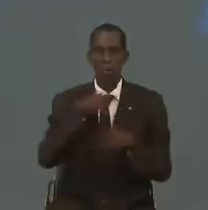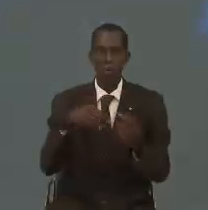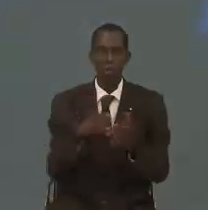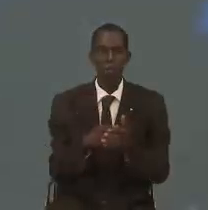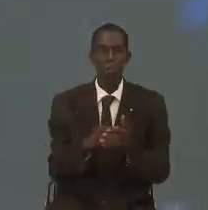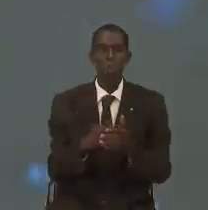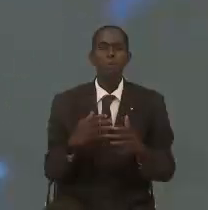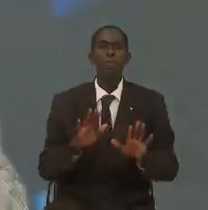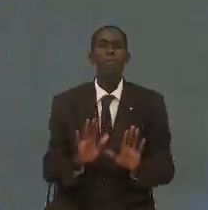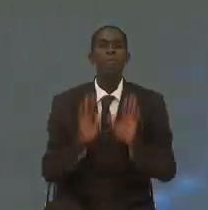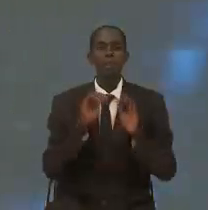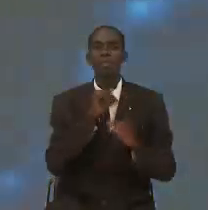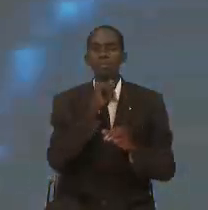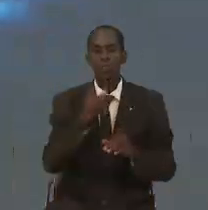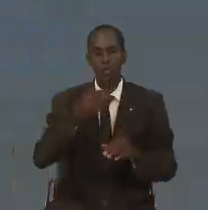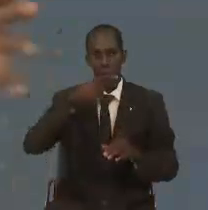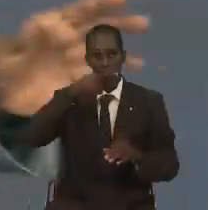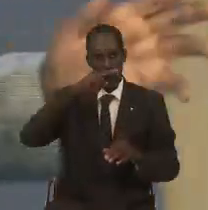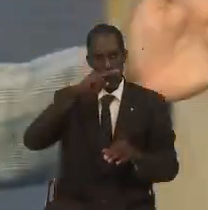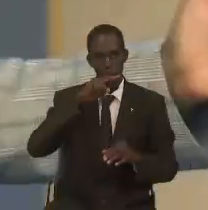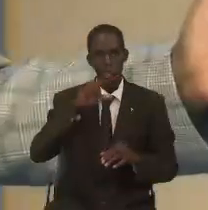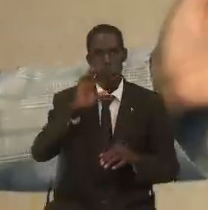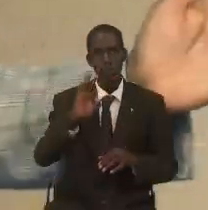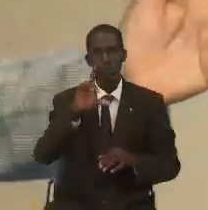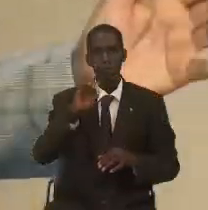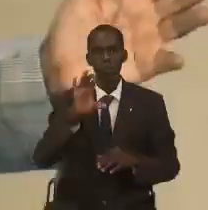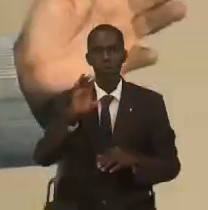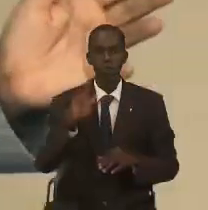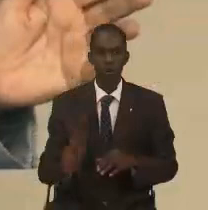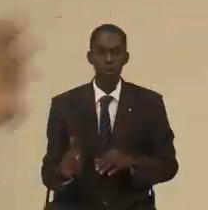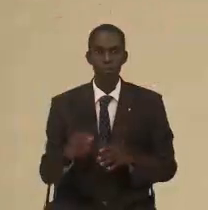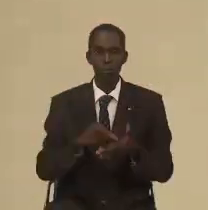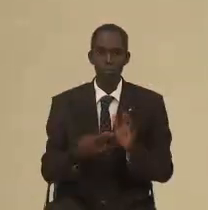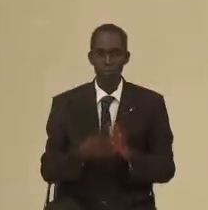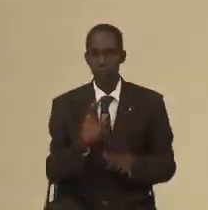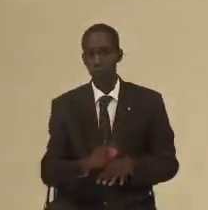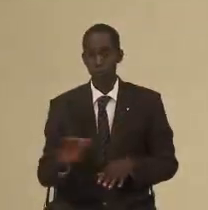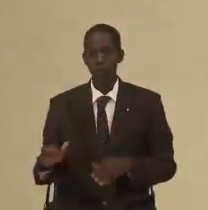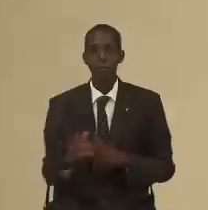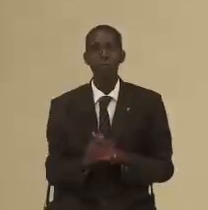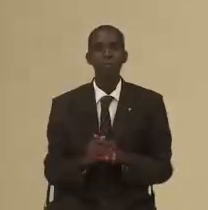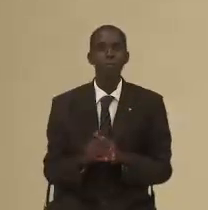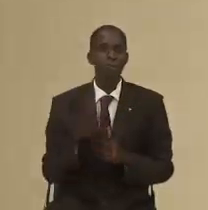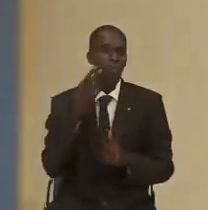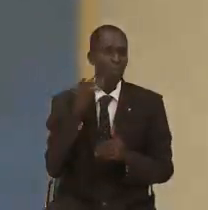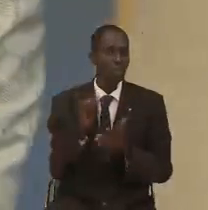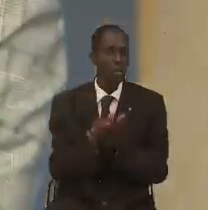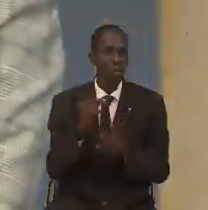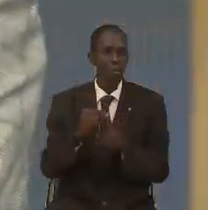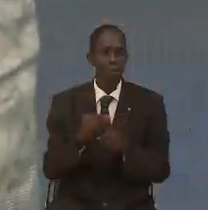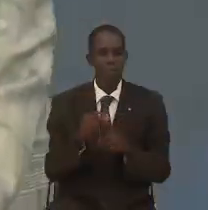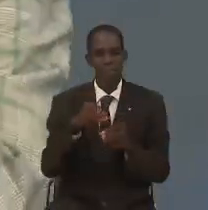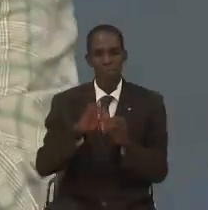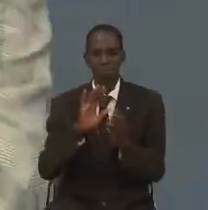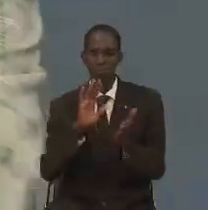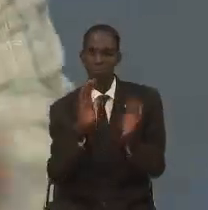flock. Fear not, little flock. In comparison of the population of the world, it's little flock. In